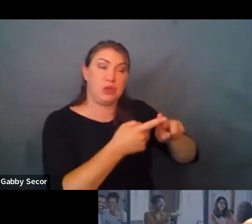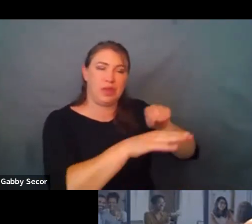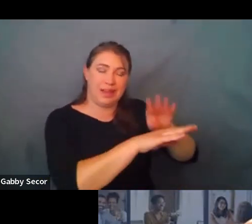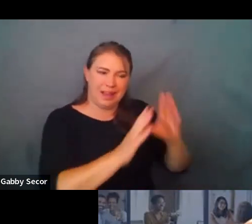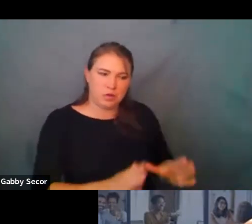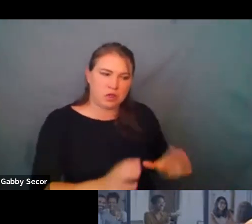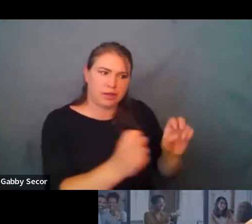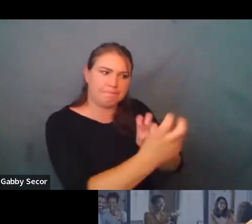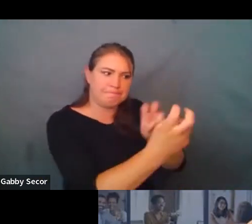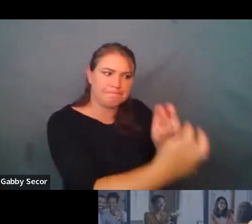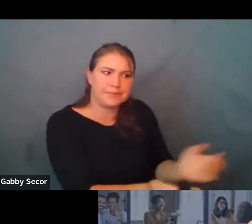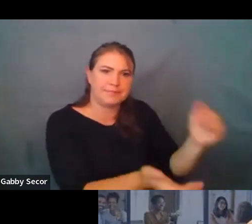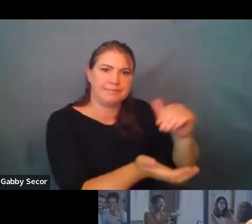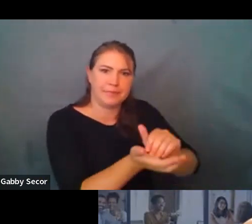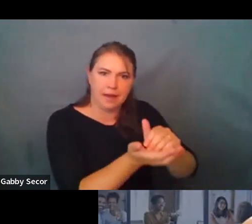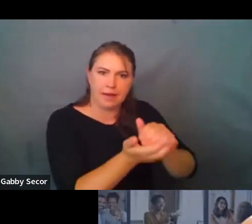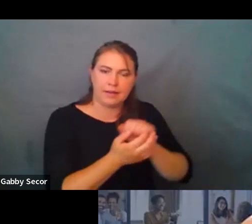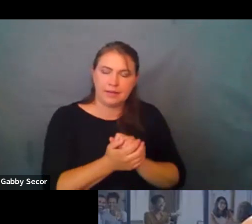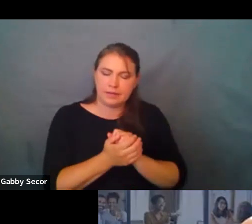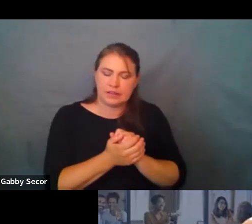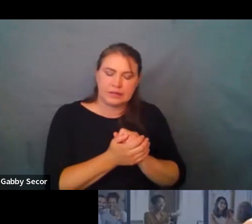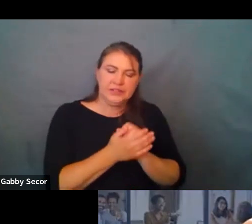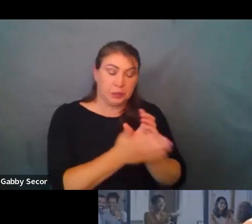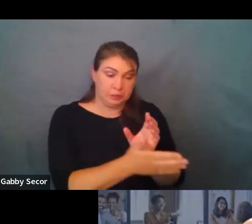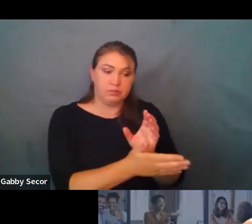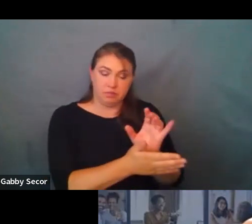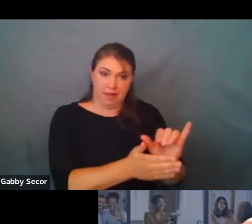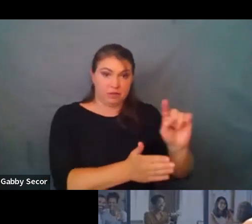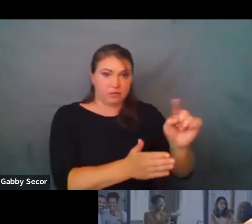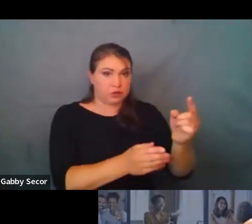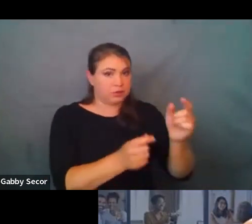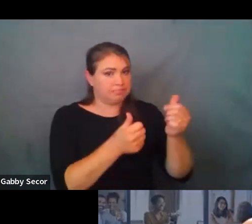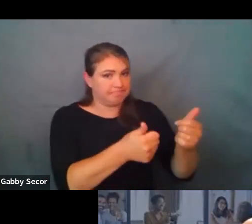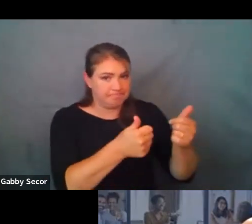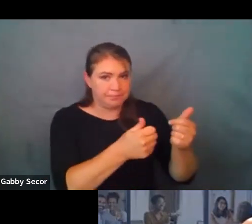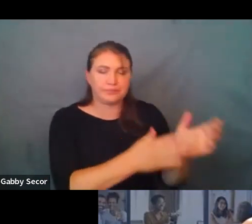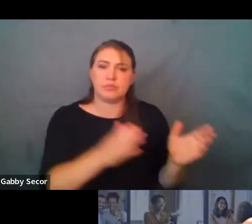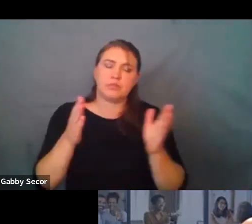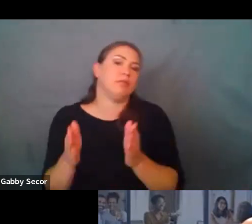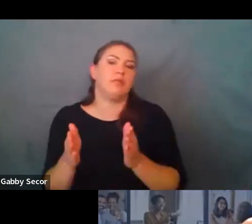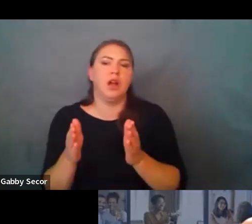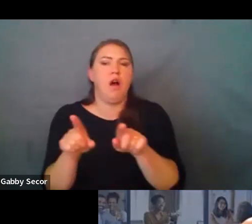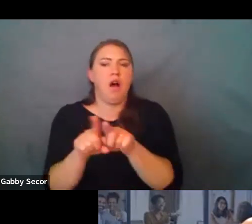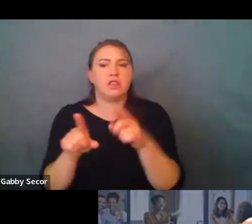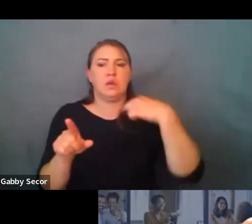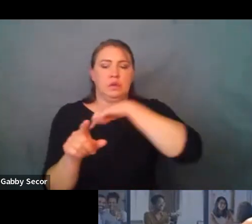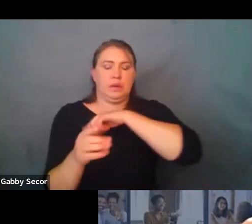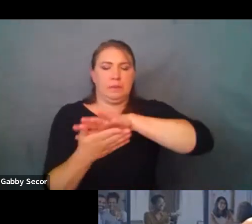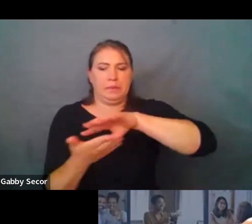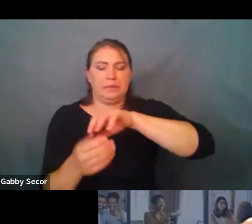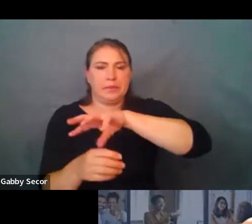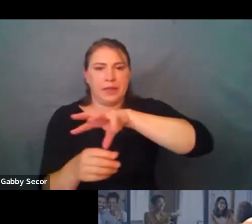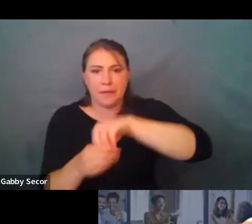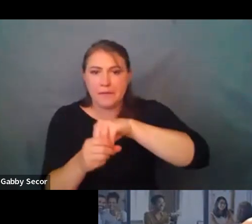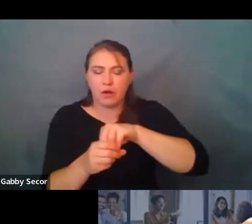and couple that with the fact that we're really moving towards being part of MISMO and